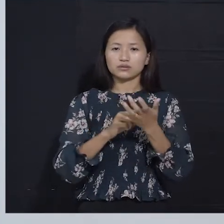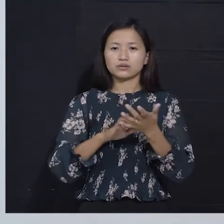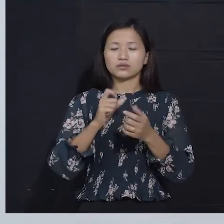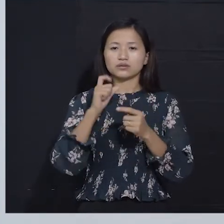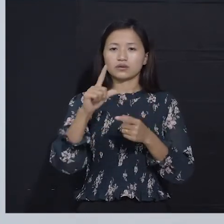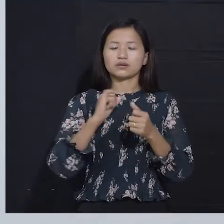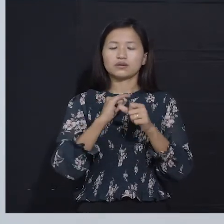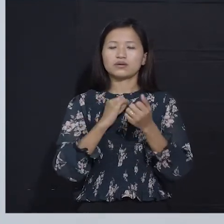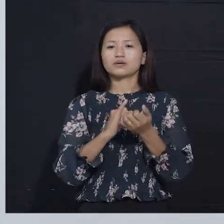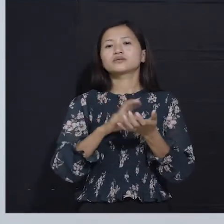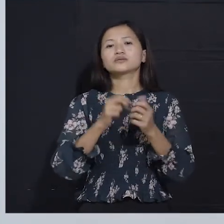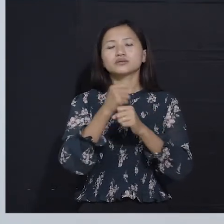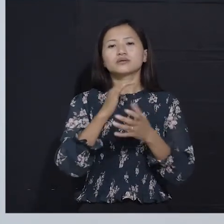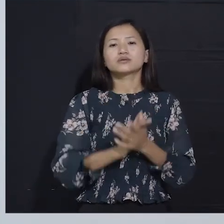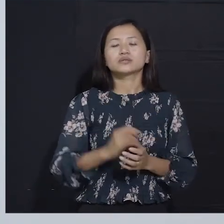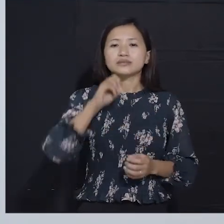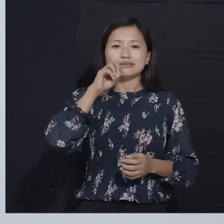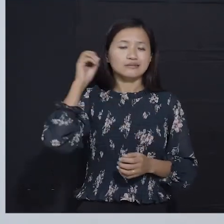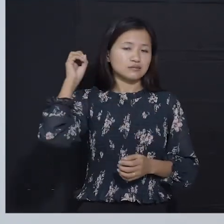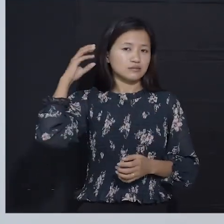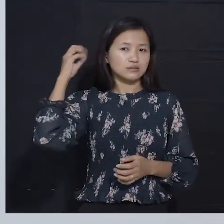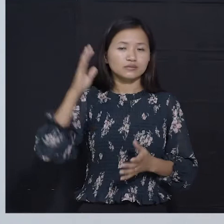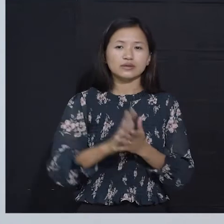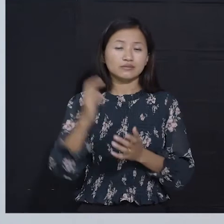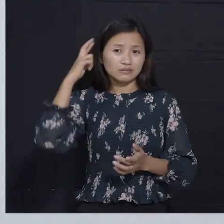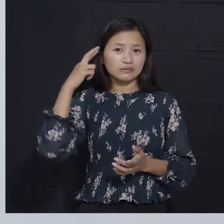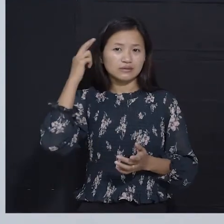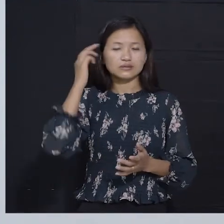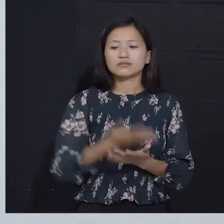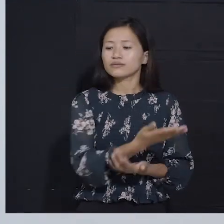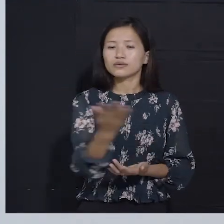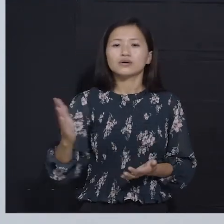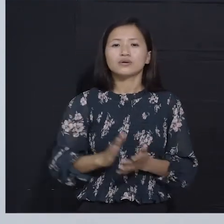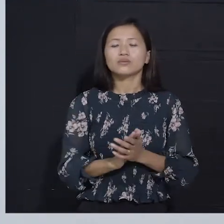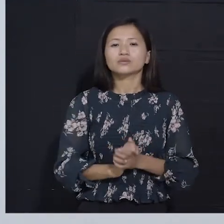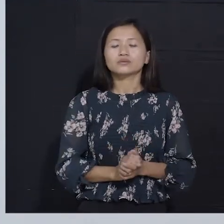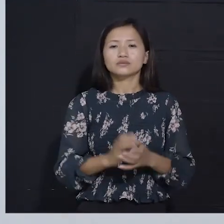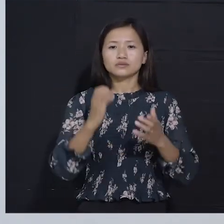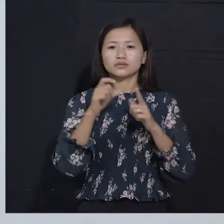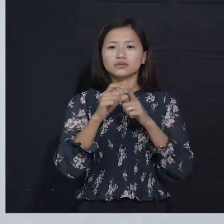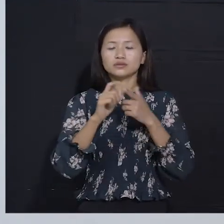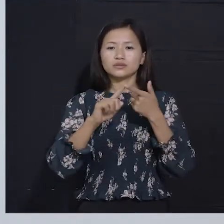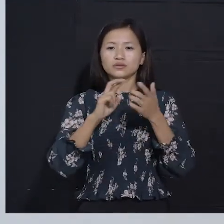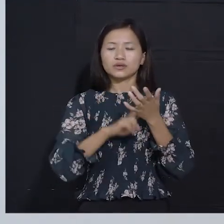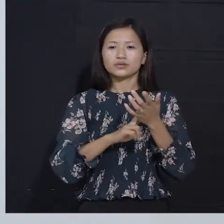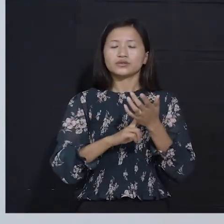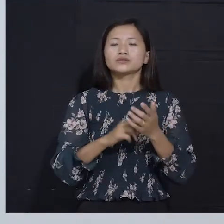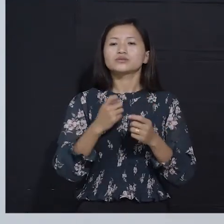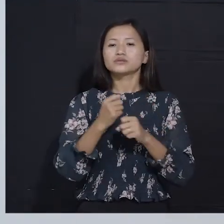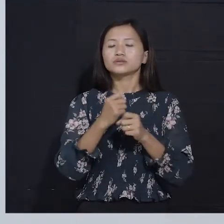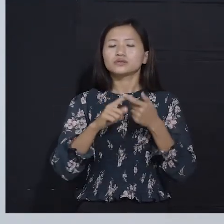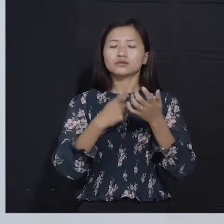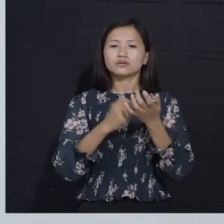hint that there was something around. And he got to realize that there was danger around him, and that was the reason why